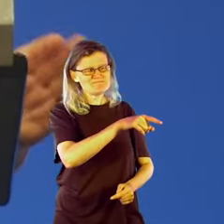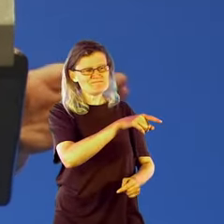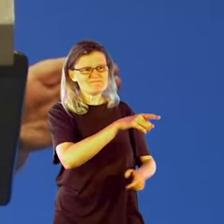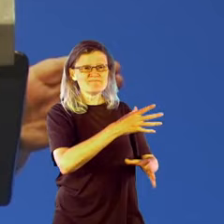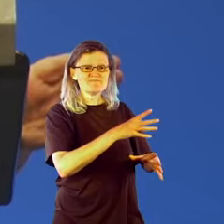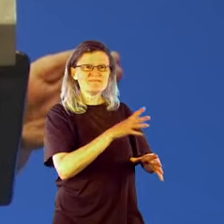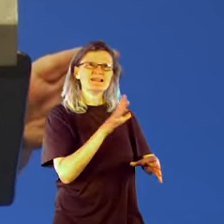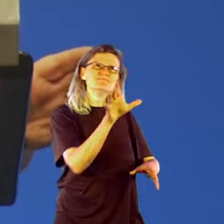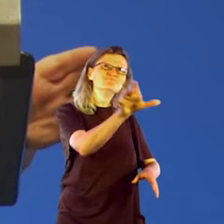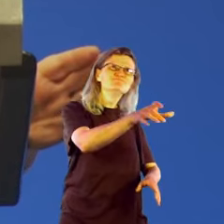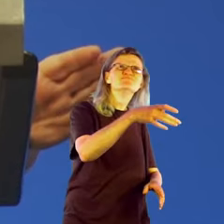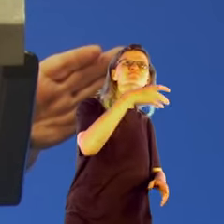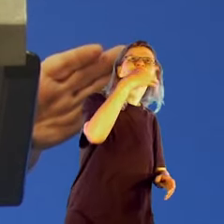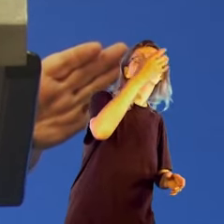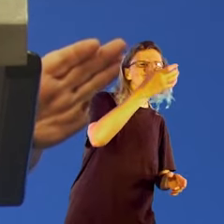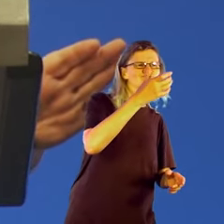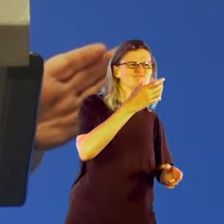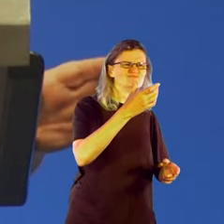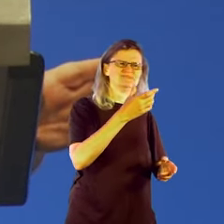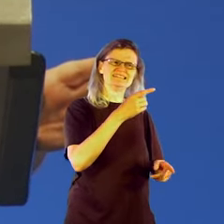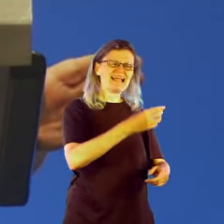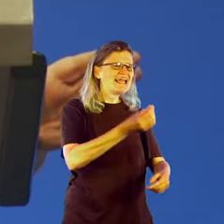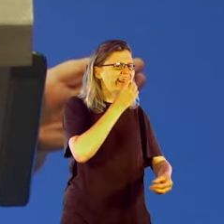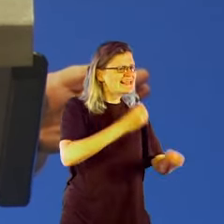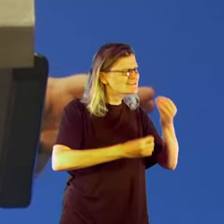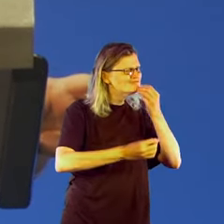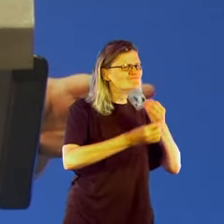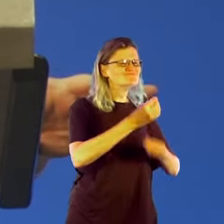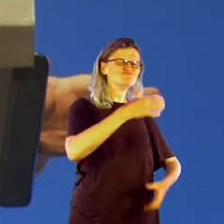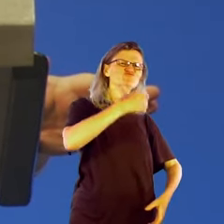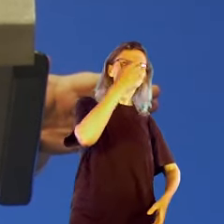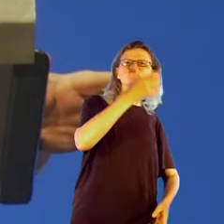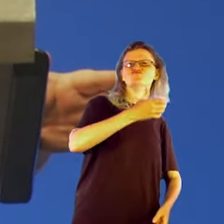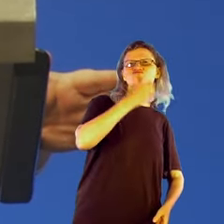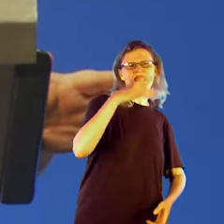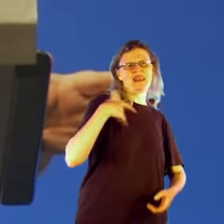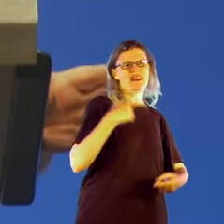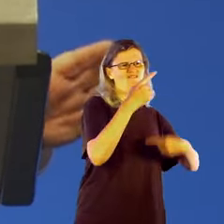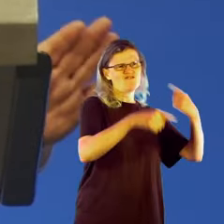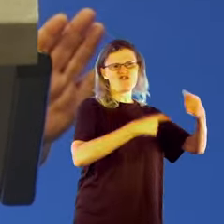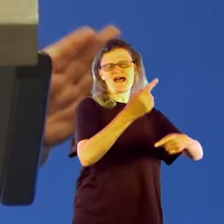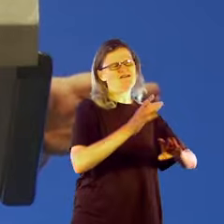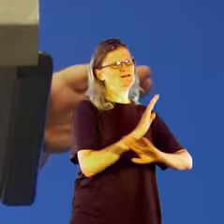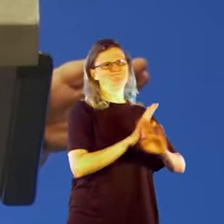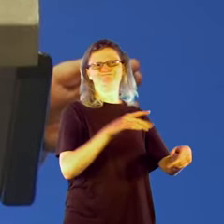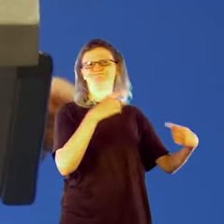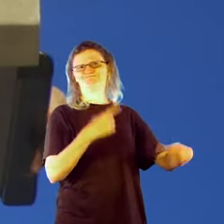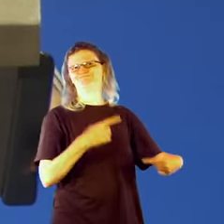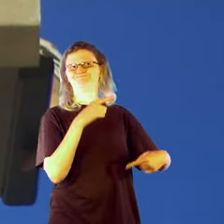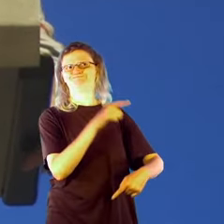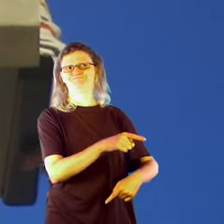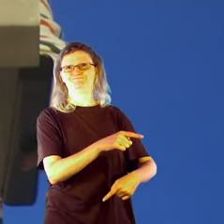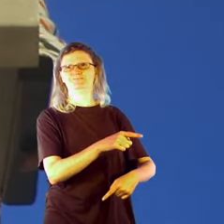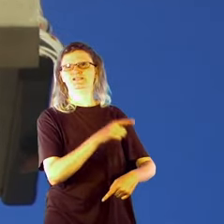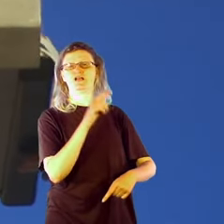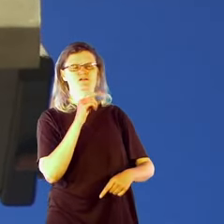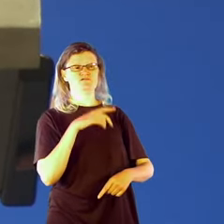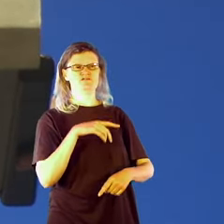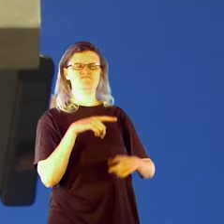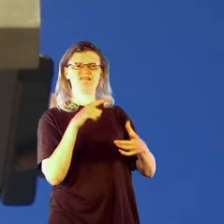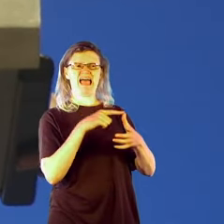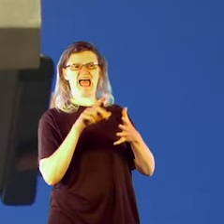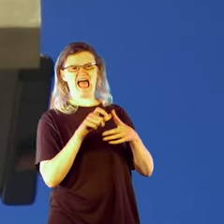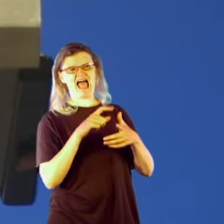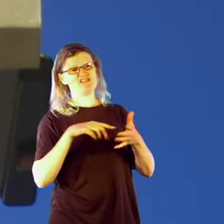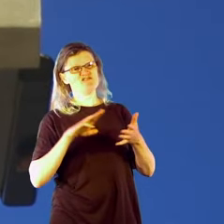hand and take also from the tree of life and eat and live forever." So the Lord God banished him from the Garden of Eden